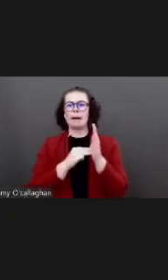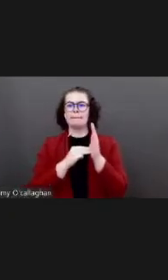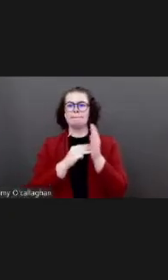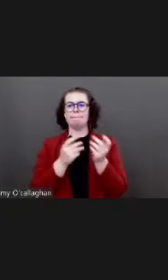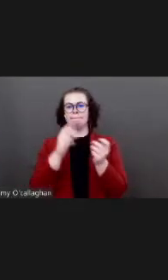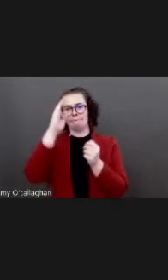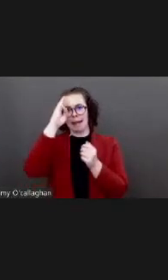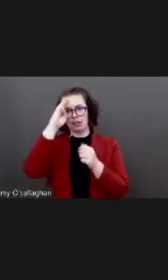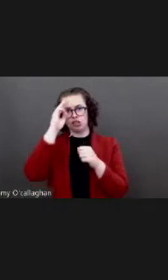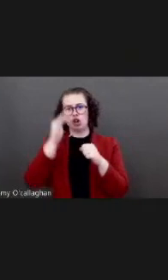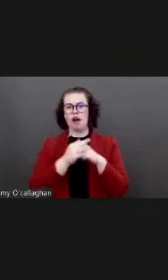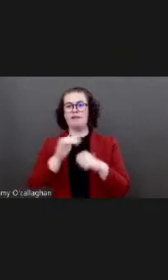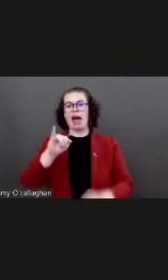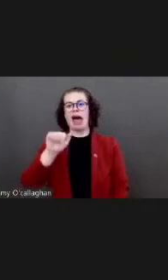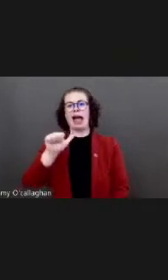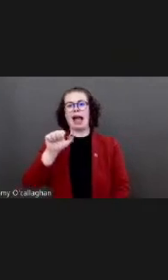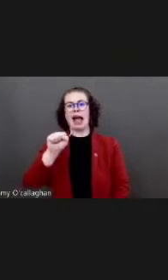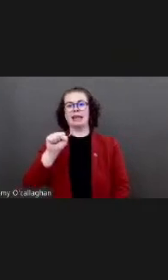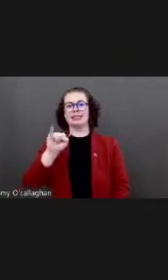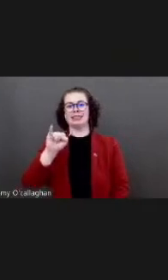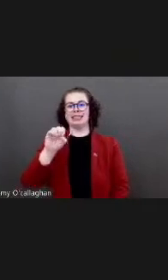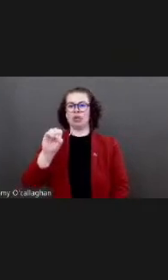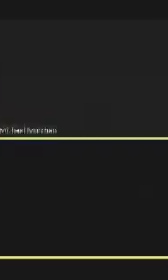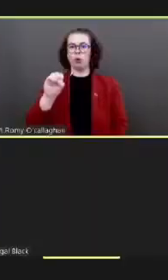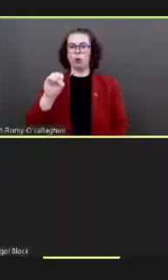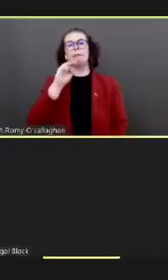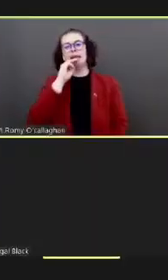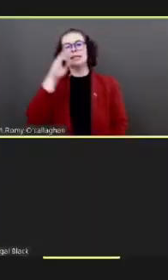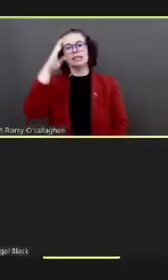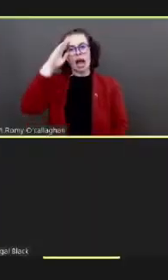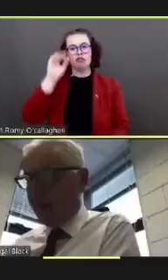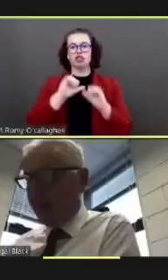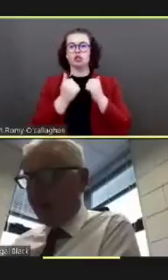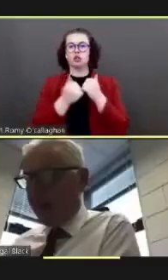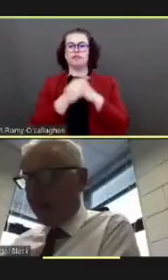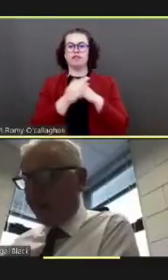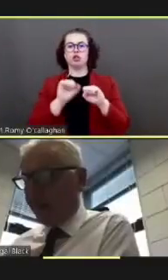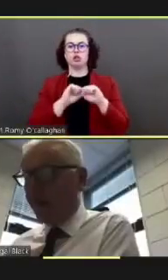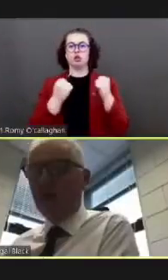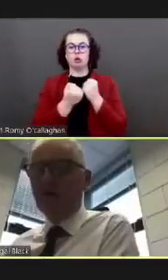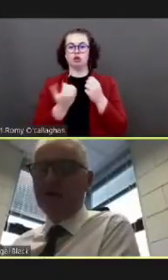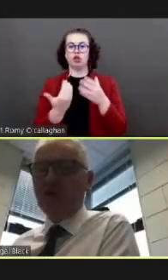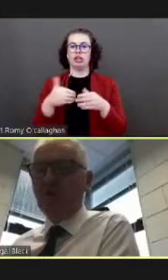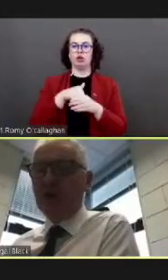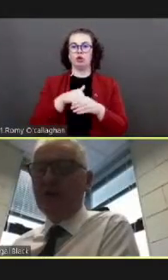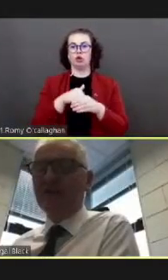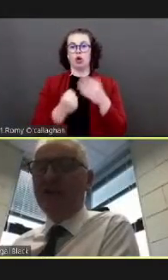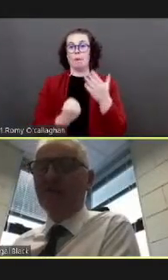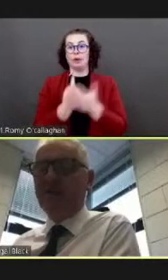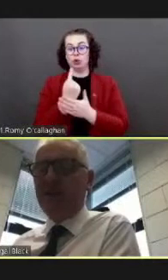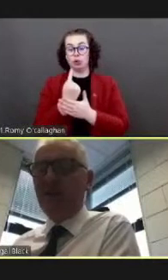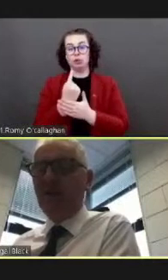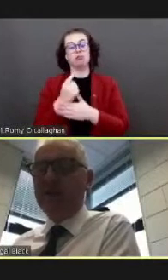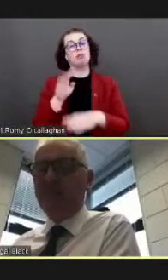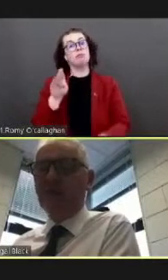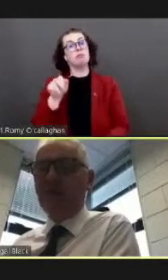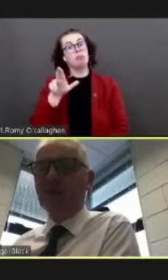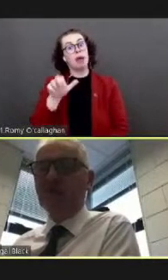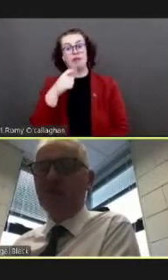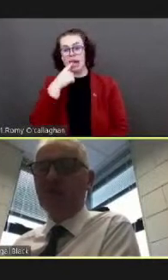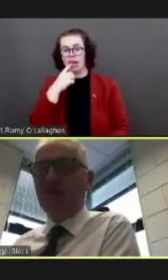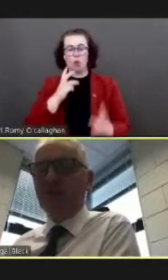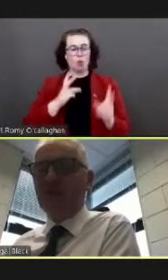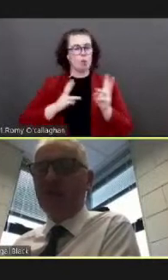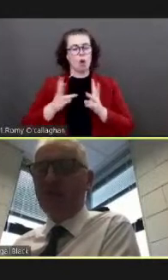Irish Association for Social Inclusion Opportunities. And Barry's organization work extensively with both the